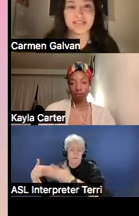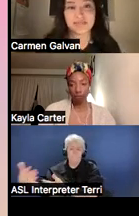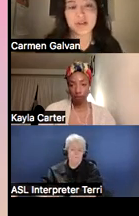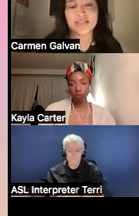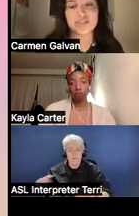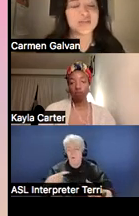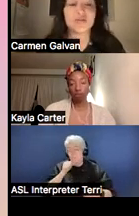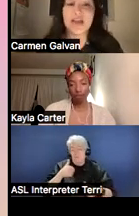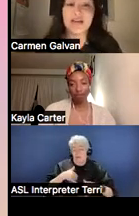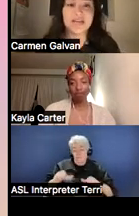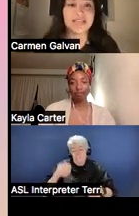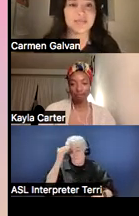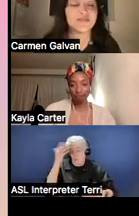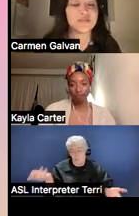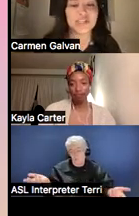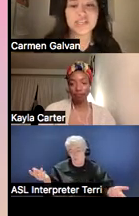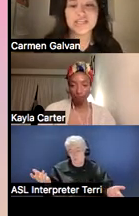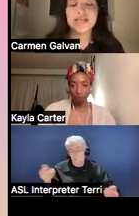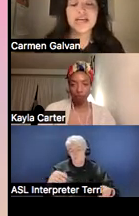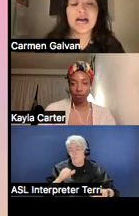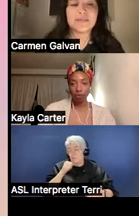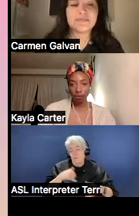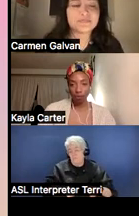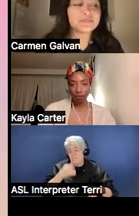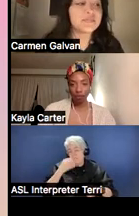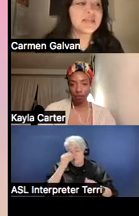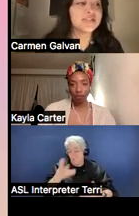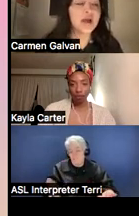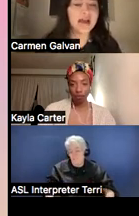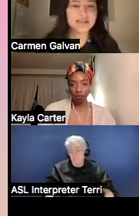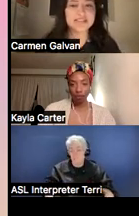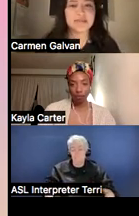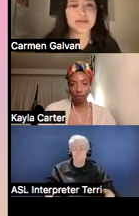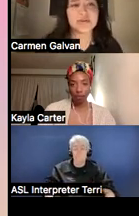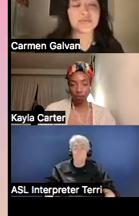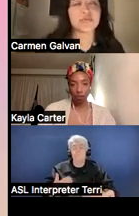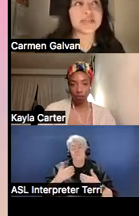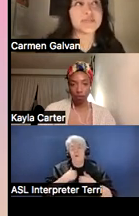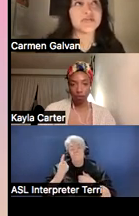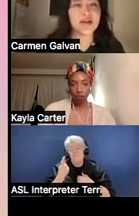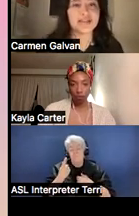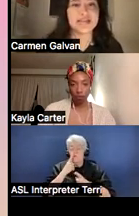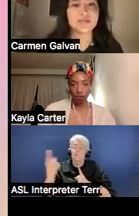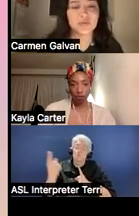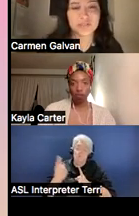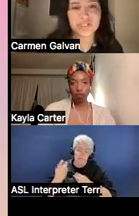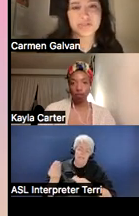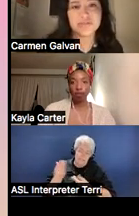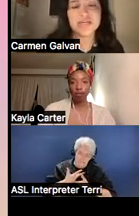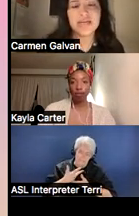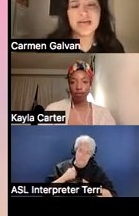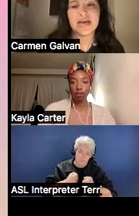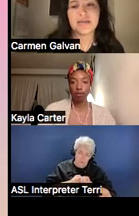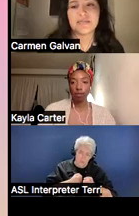have the same knowledge and we don't have that same information. And so having somebody who can really provide that support to